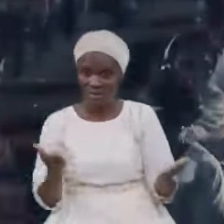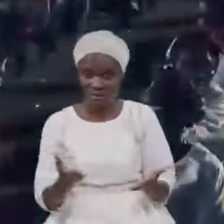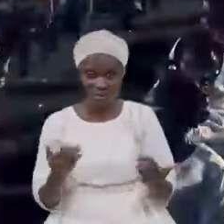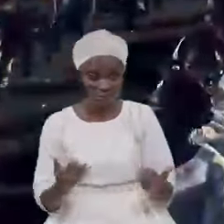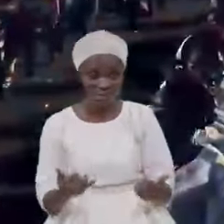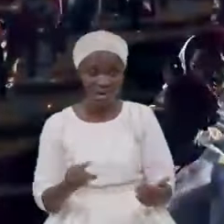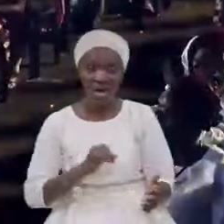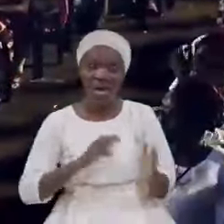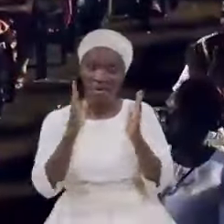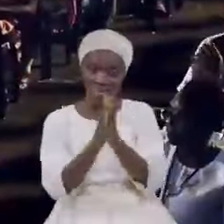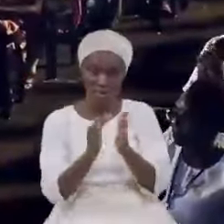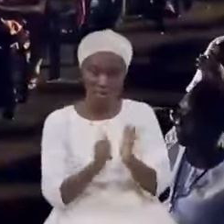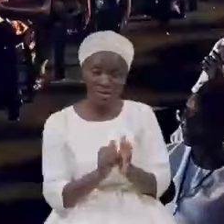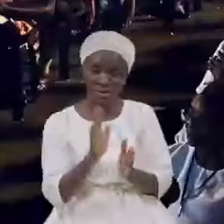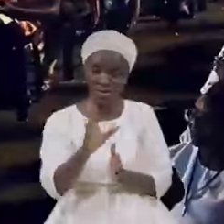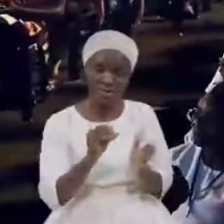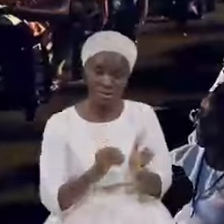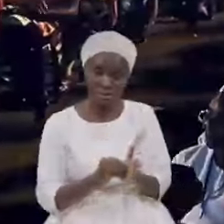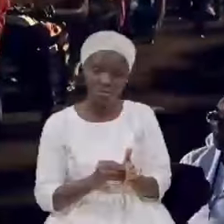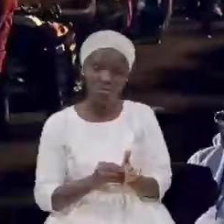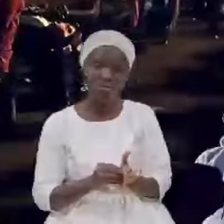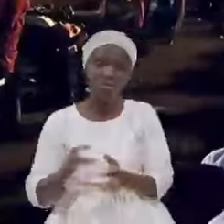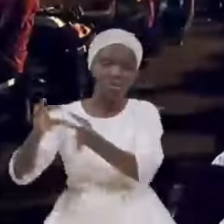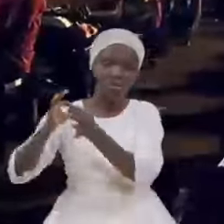Amen. Did I see a good amen there?